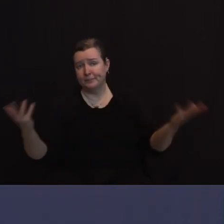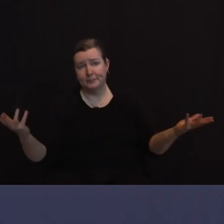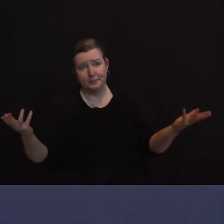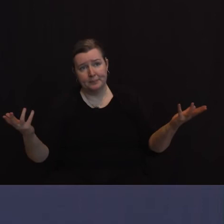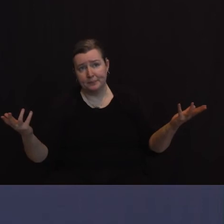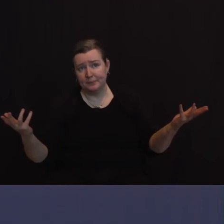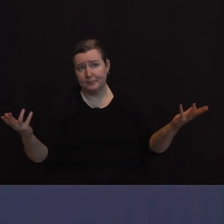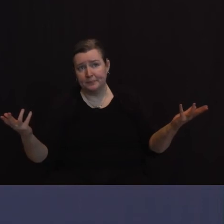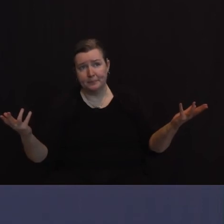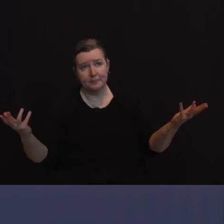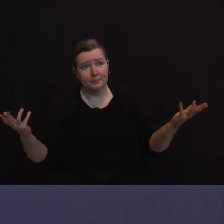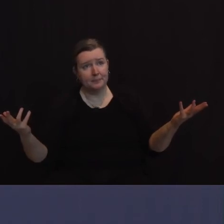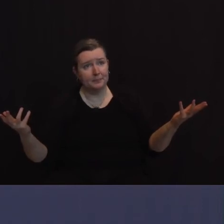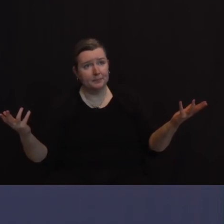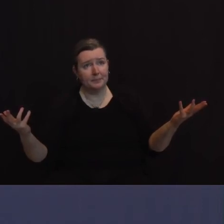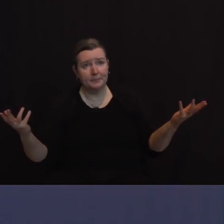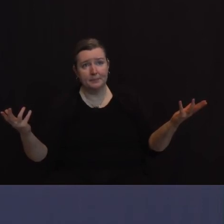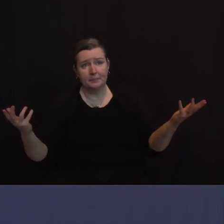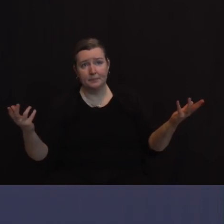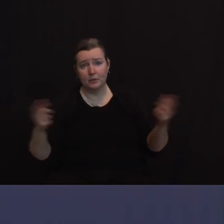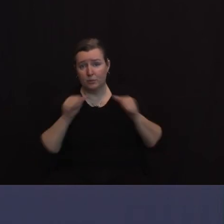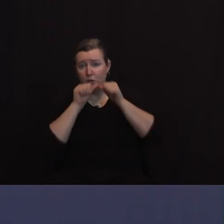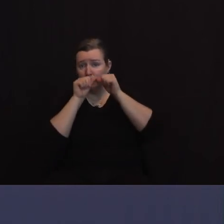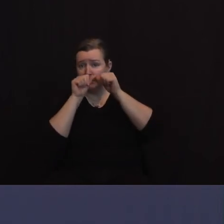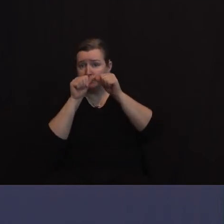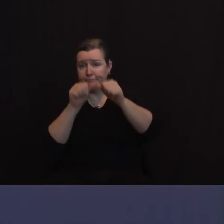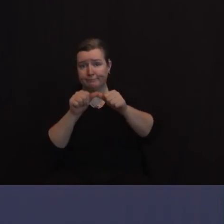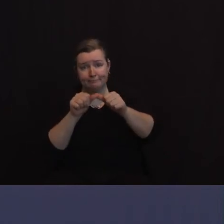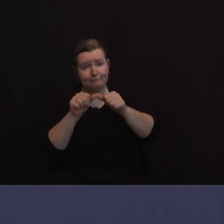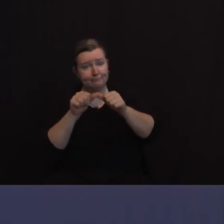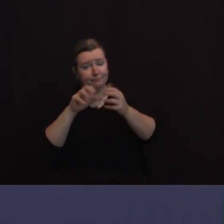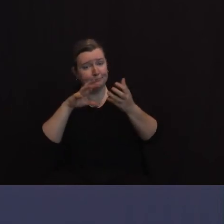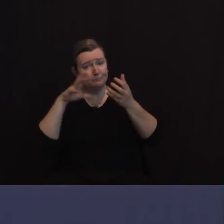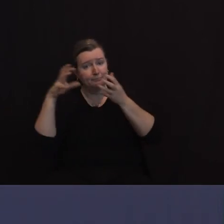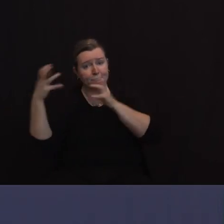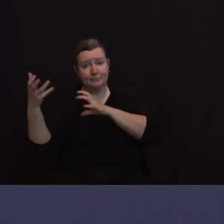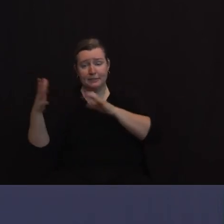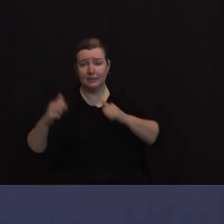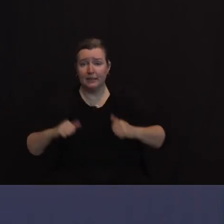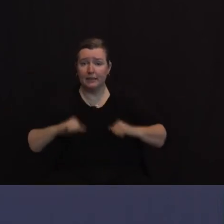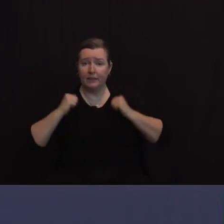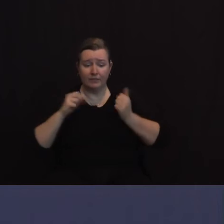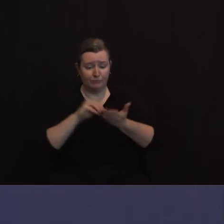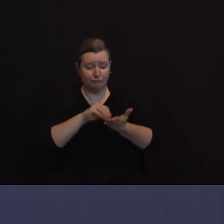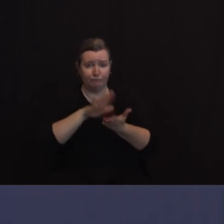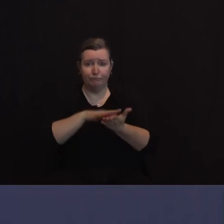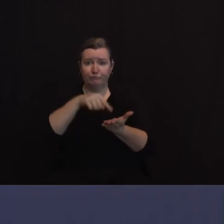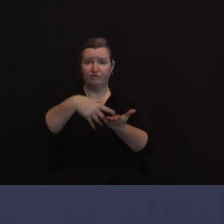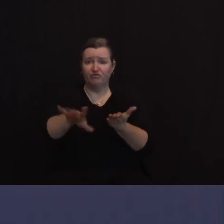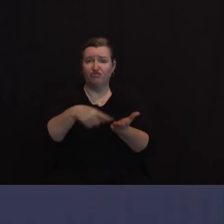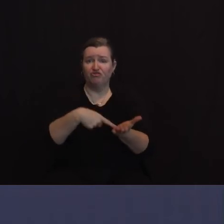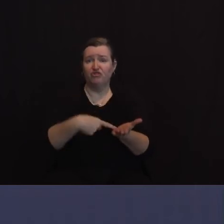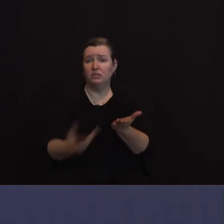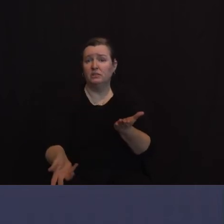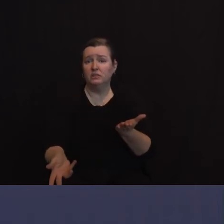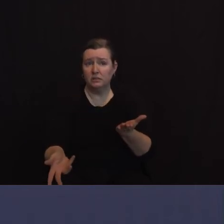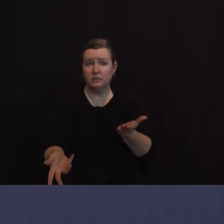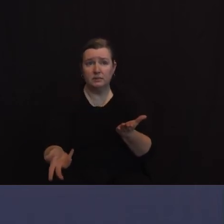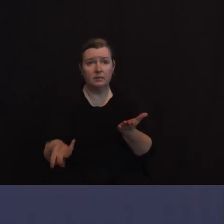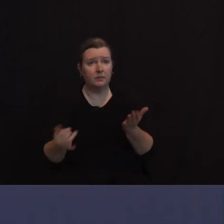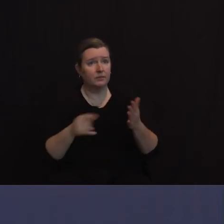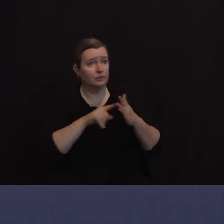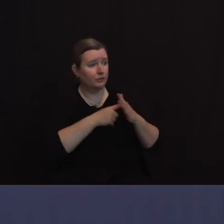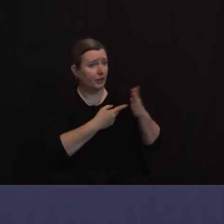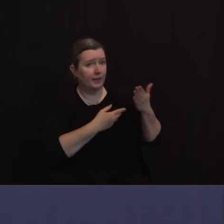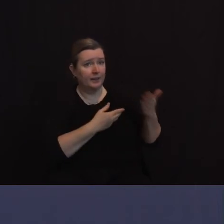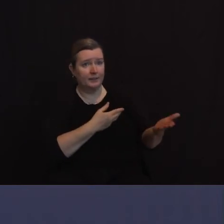impaired the lives of thousands of people. That's where we're starting. That's what we had Monday morning.